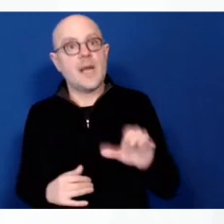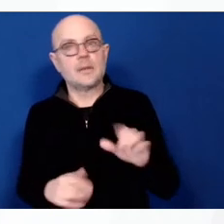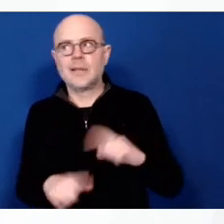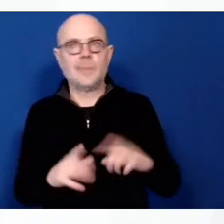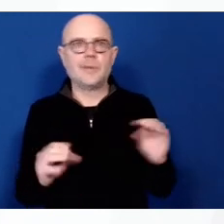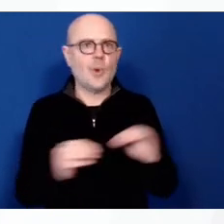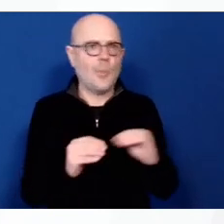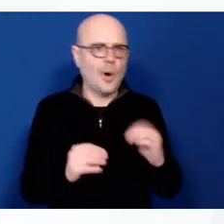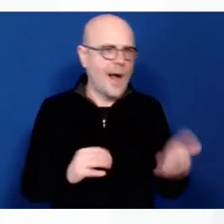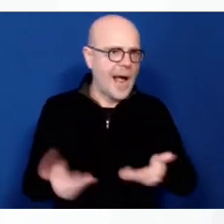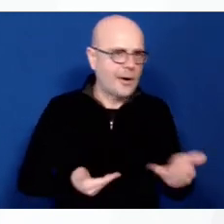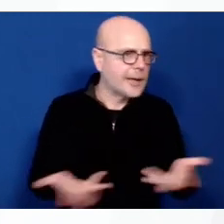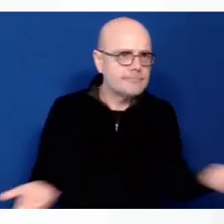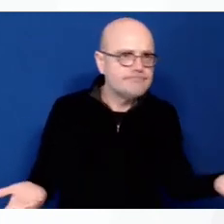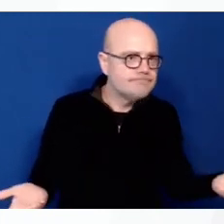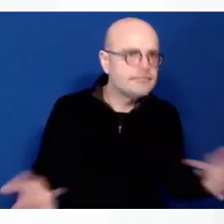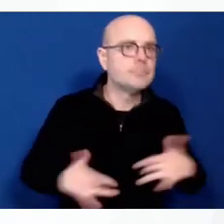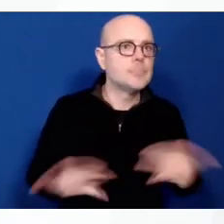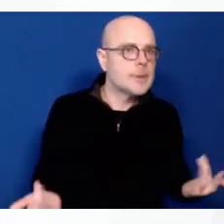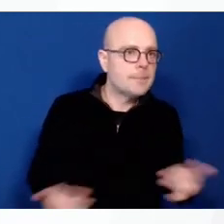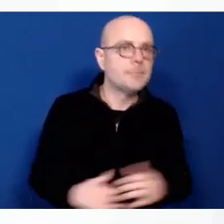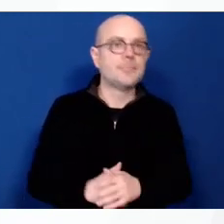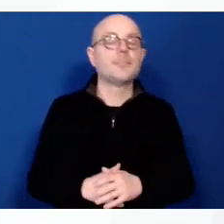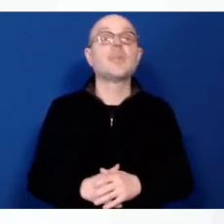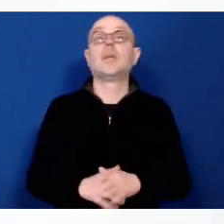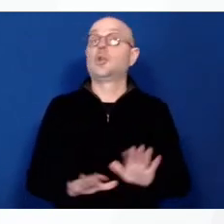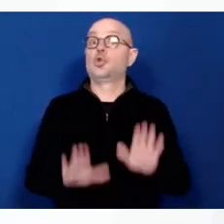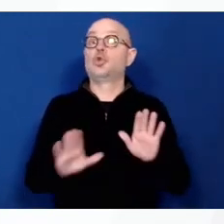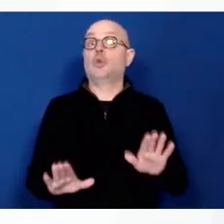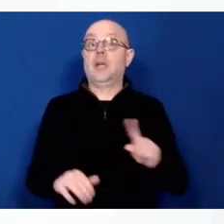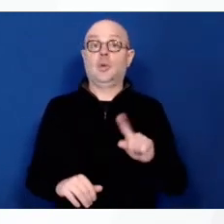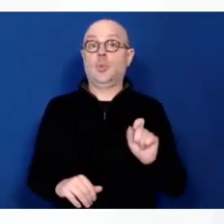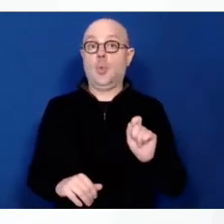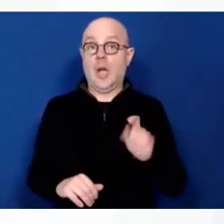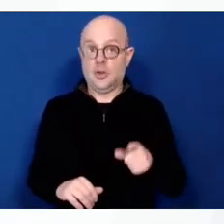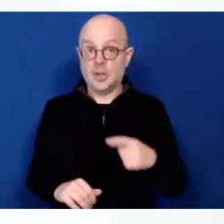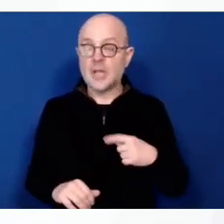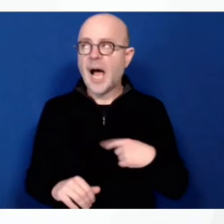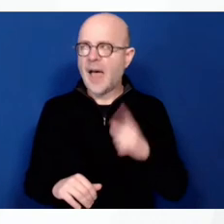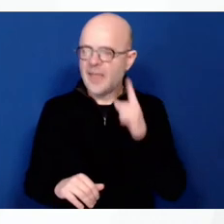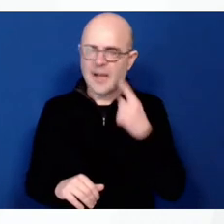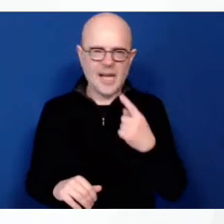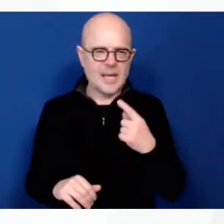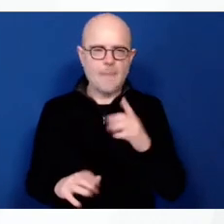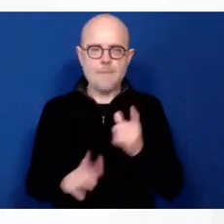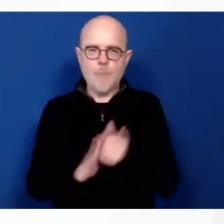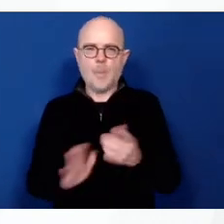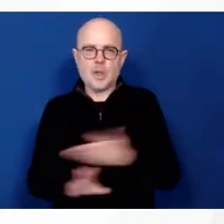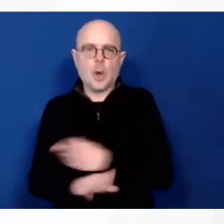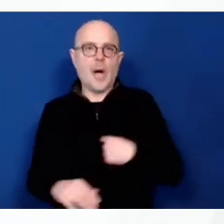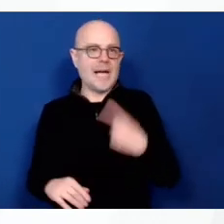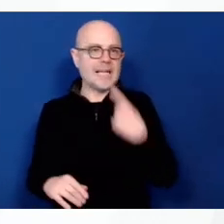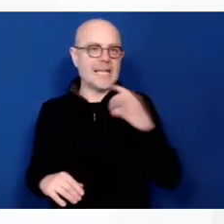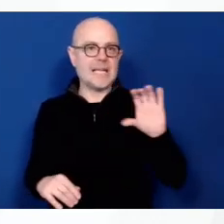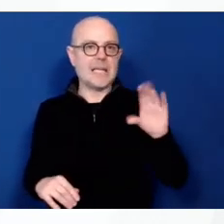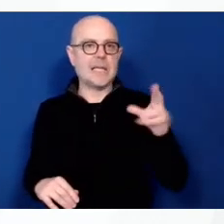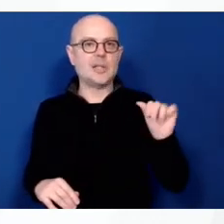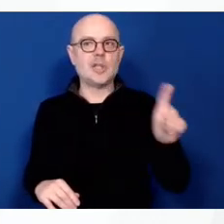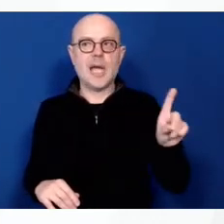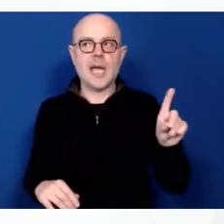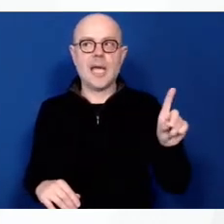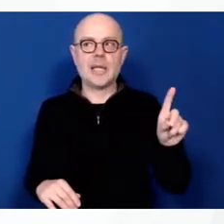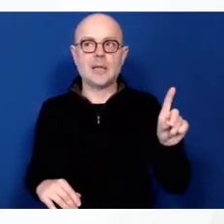shift? Great question. I need to make a correction. I think a minute ago I said Chad Hall, and I meant to say Chad Allen. Excuse me,